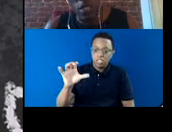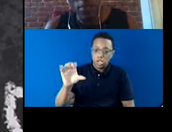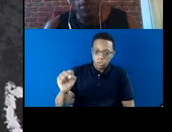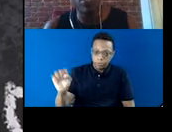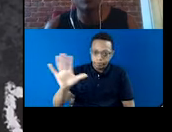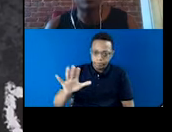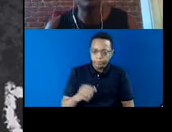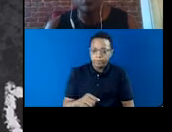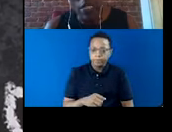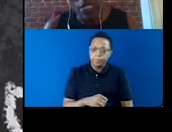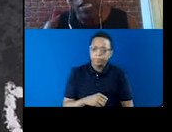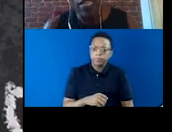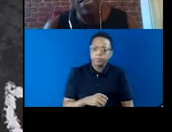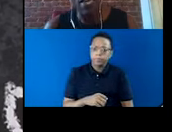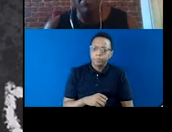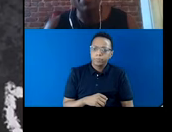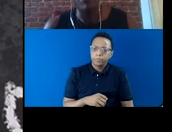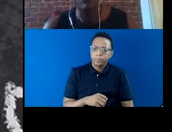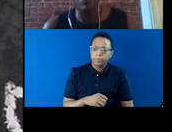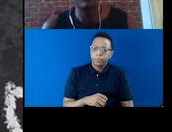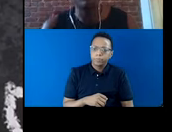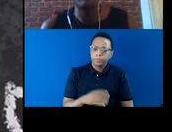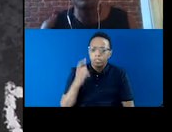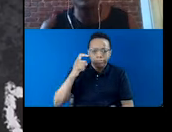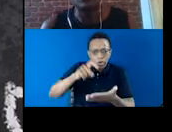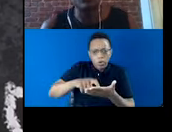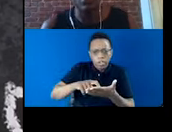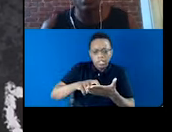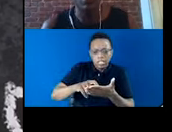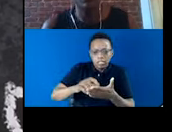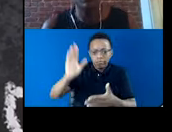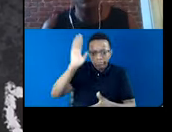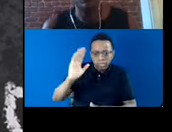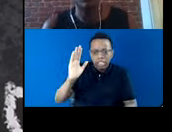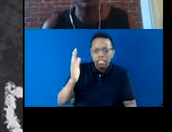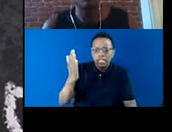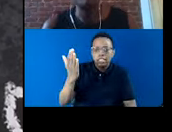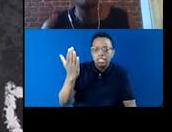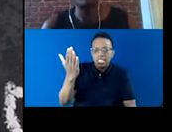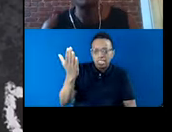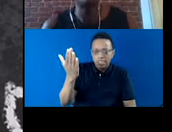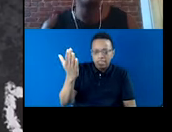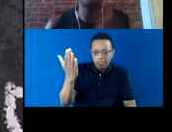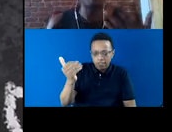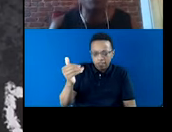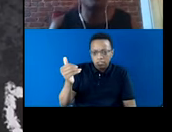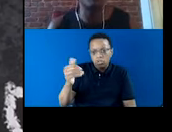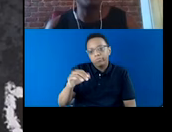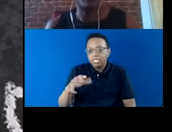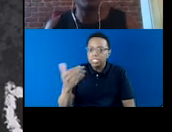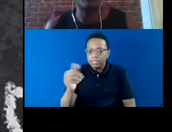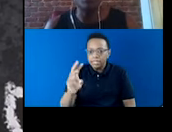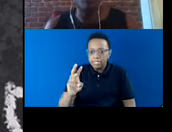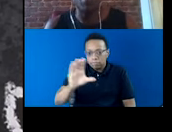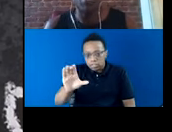notable here is not only that they in the 1500s saw people who might refer